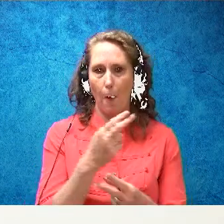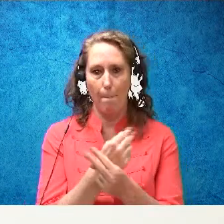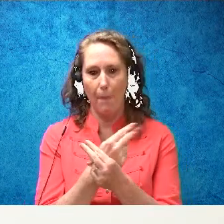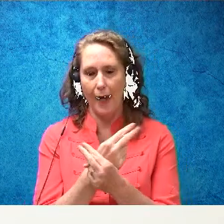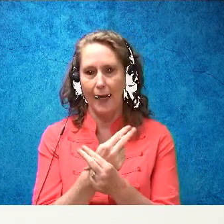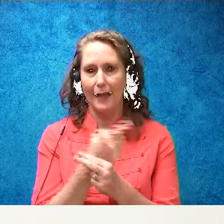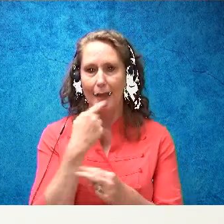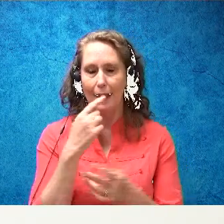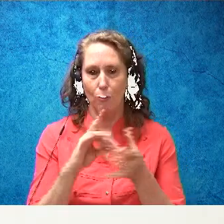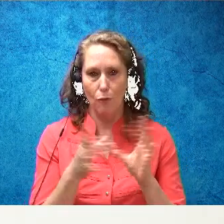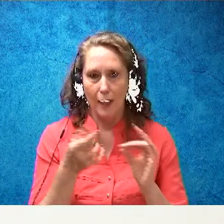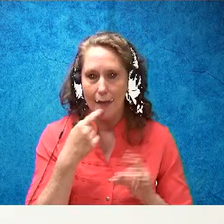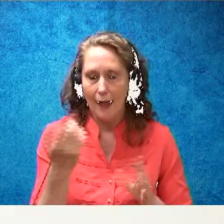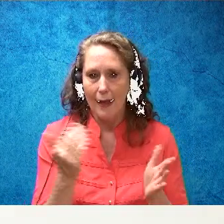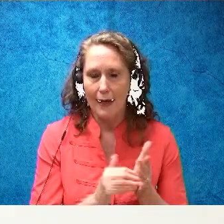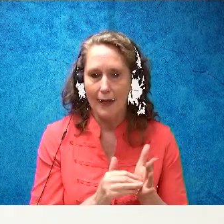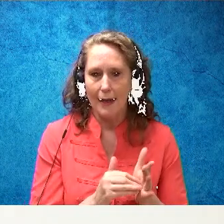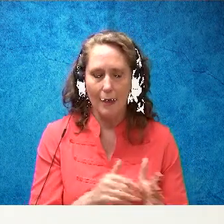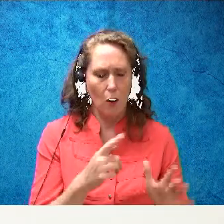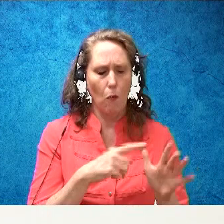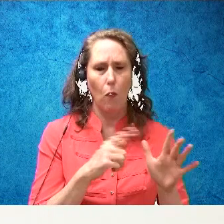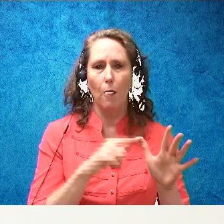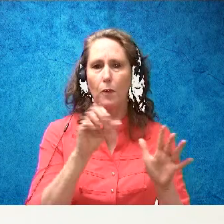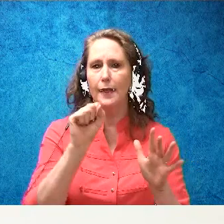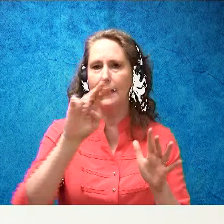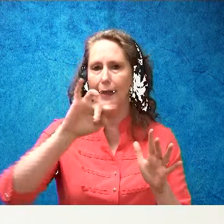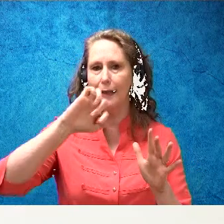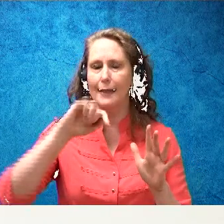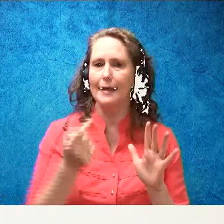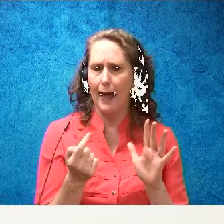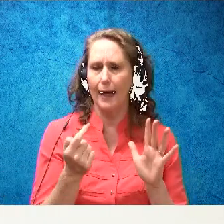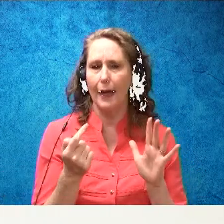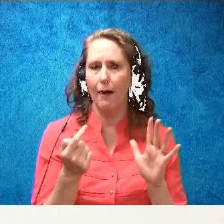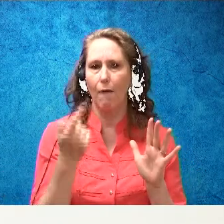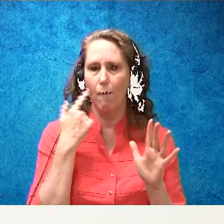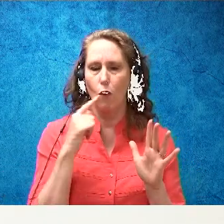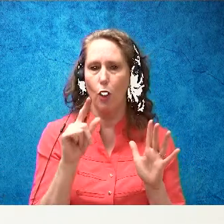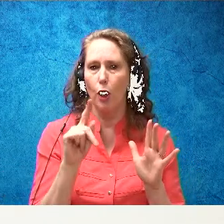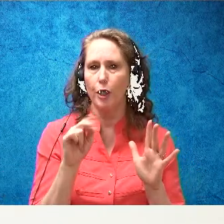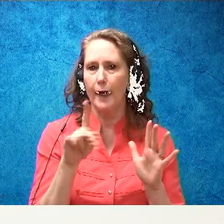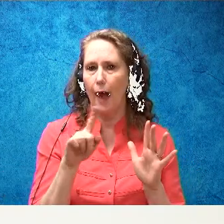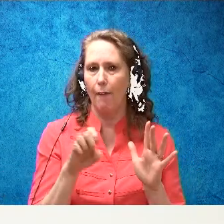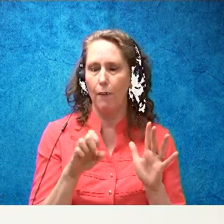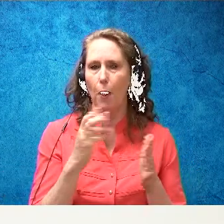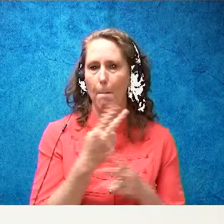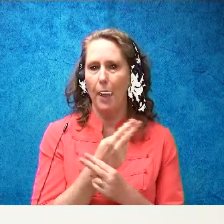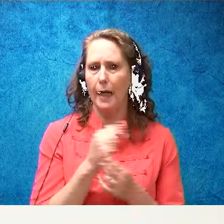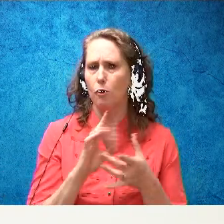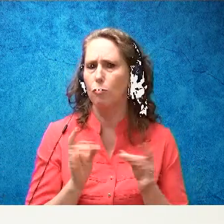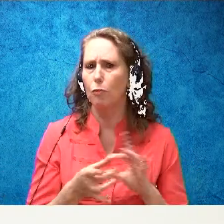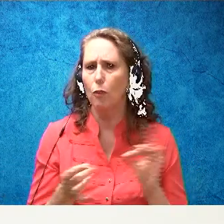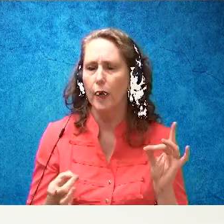retell it. So what was the setting of our story, Knuffle Bunny?